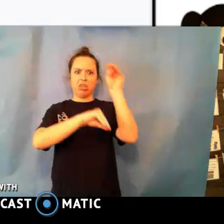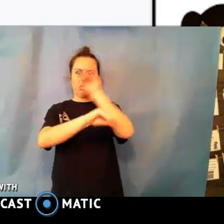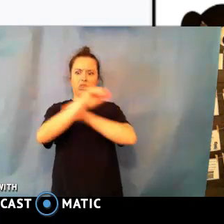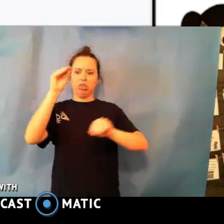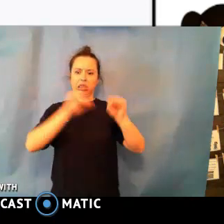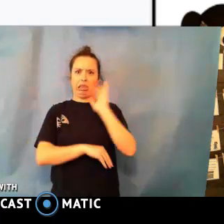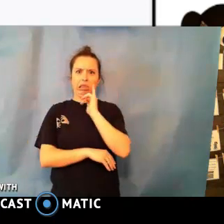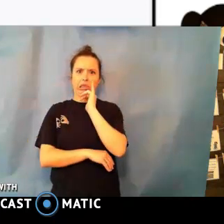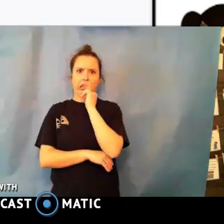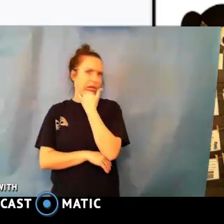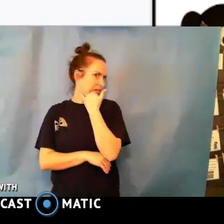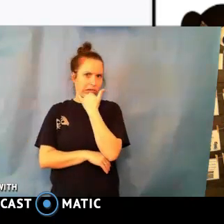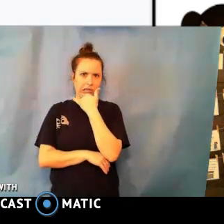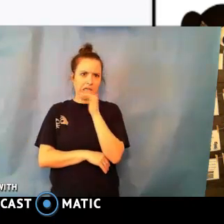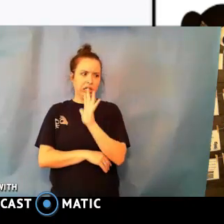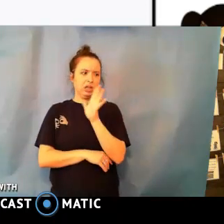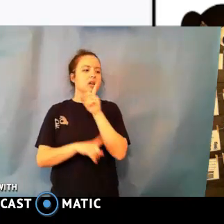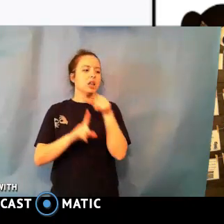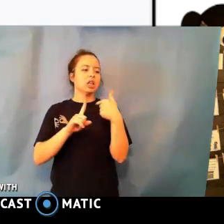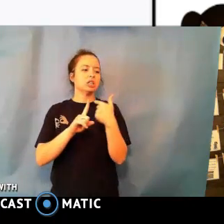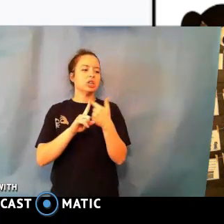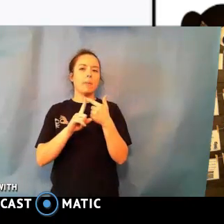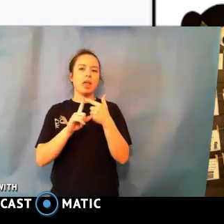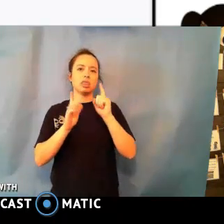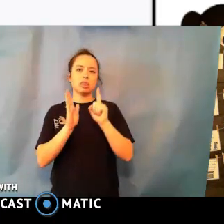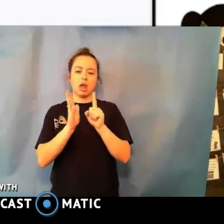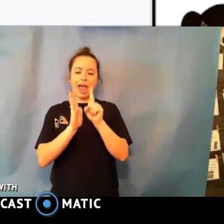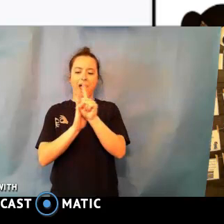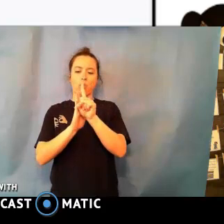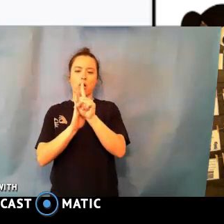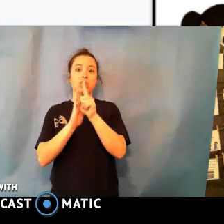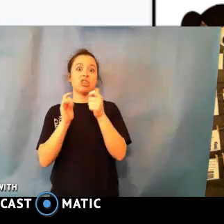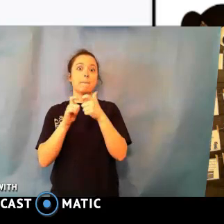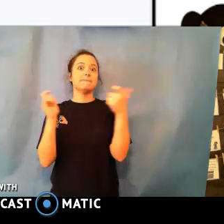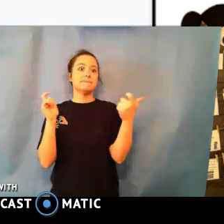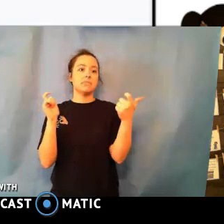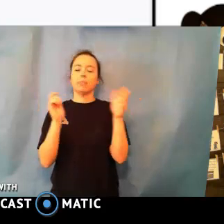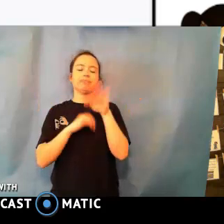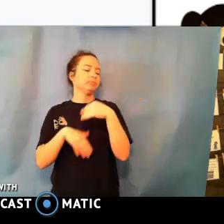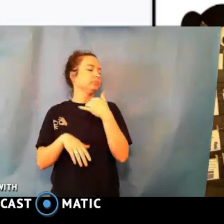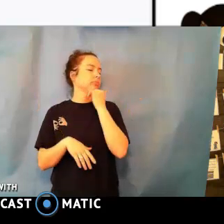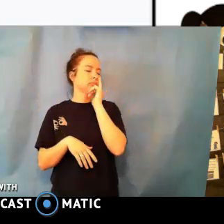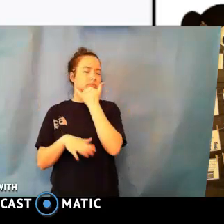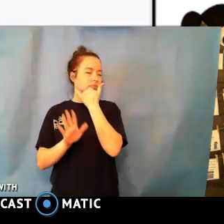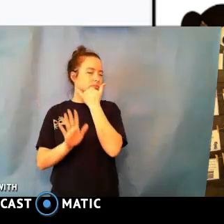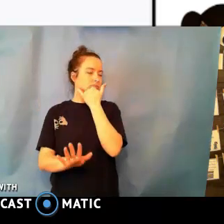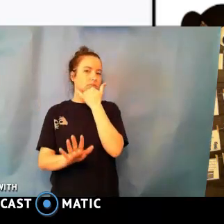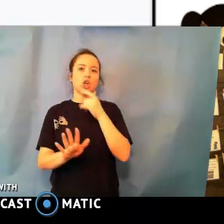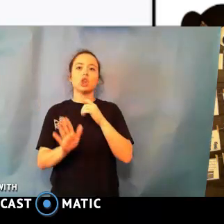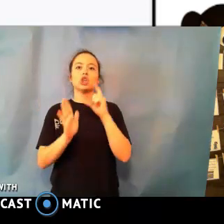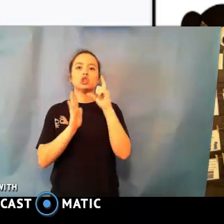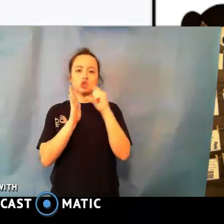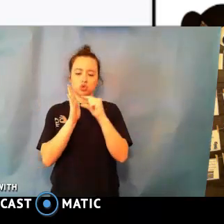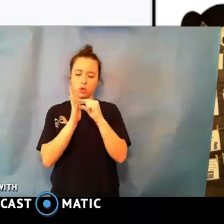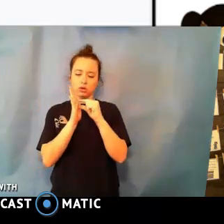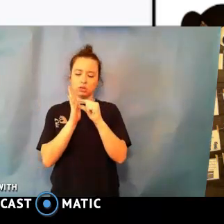spots. So let's first talk about the hour hand. The hour hand is the short hand. It